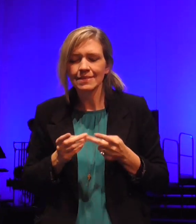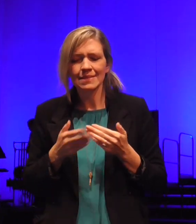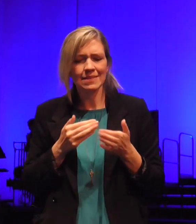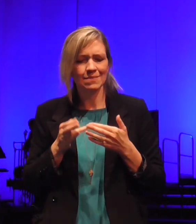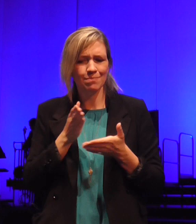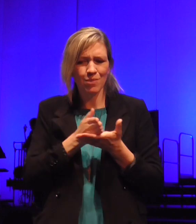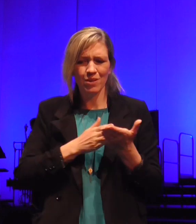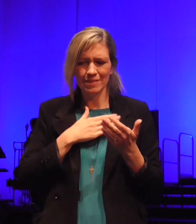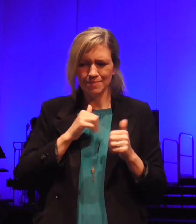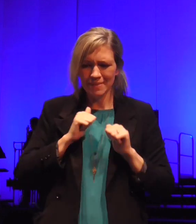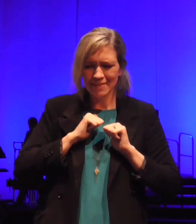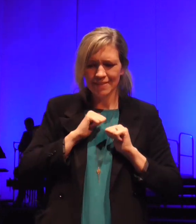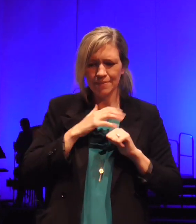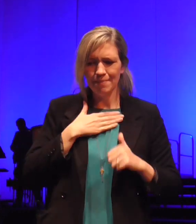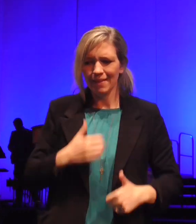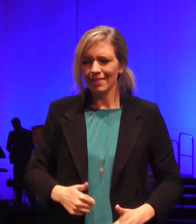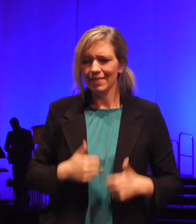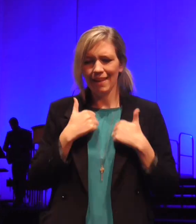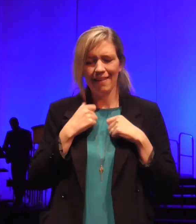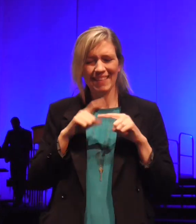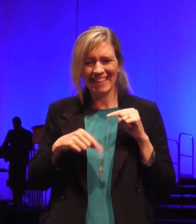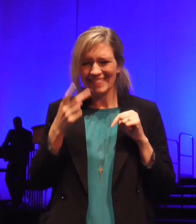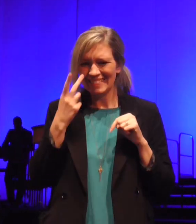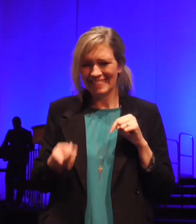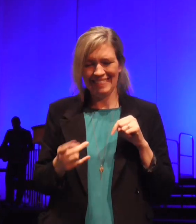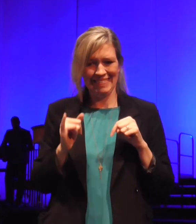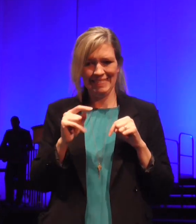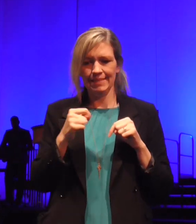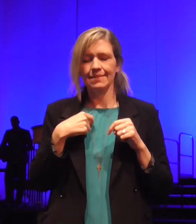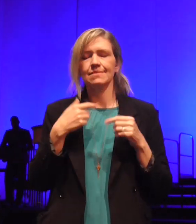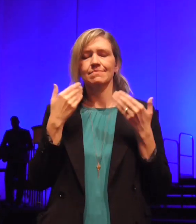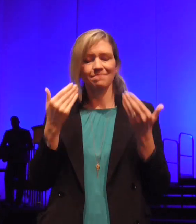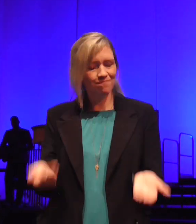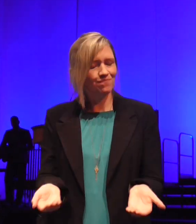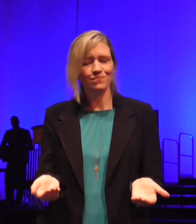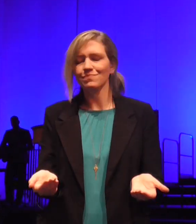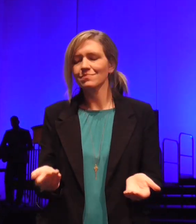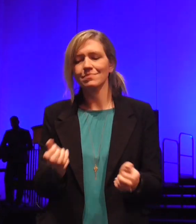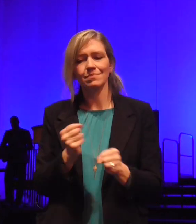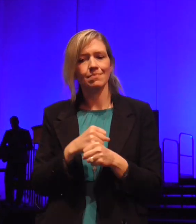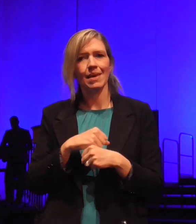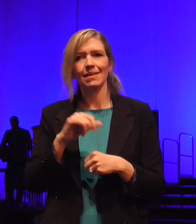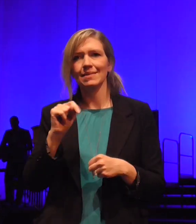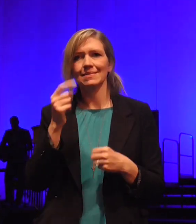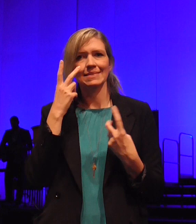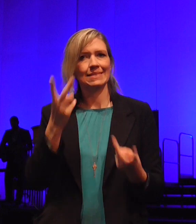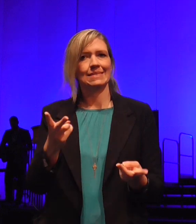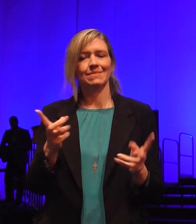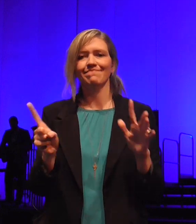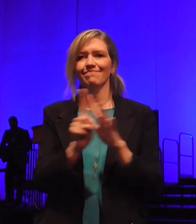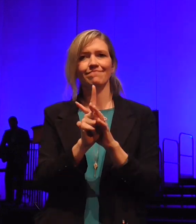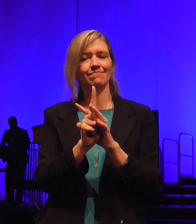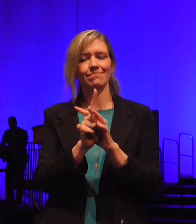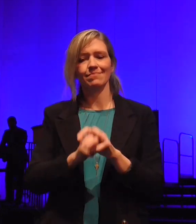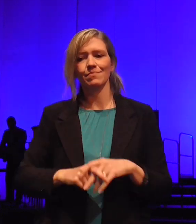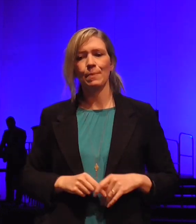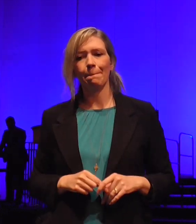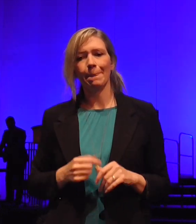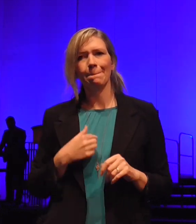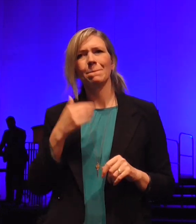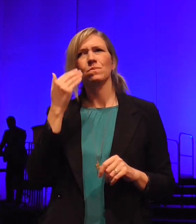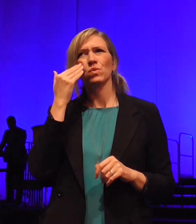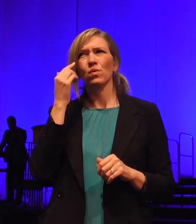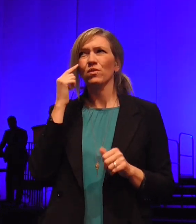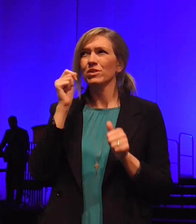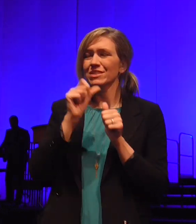areas within myself or in my life where it is unseen, I step into making it seen. I know